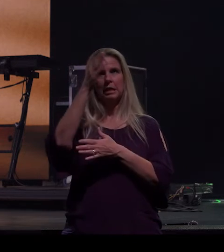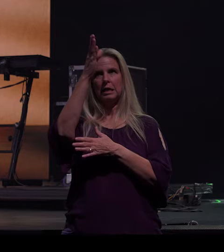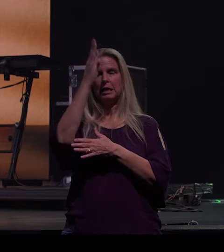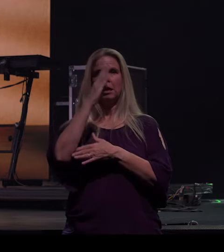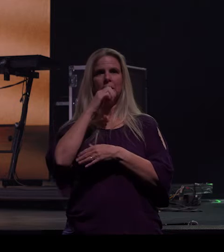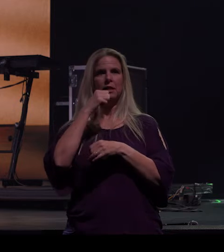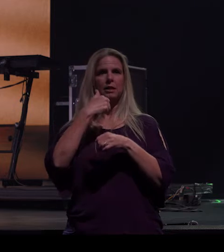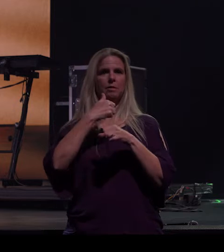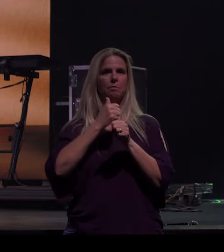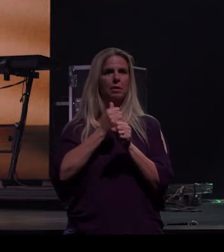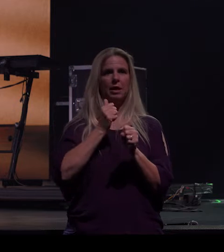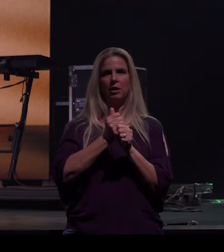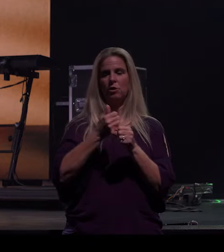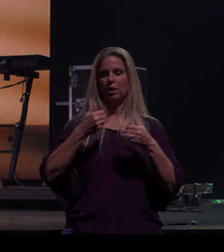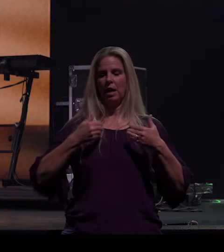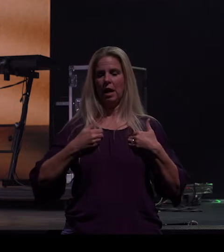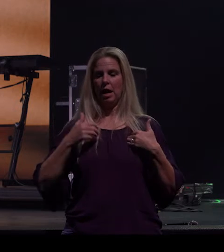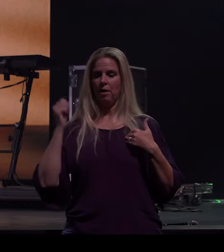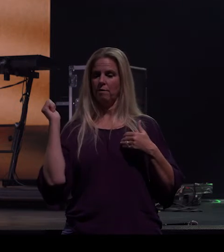the answers?